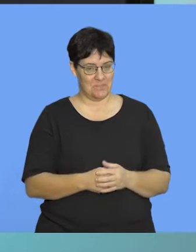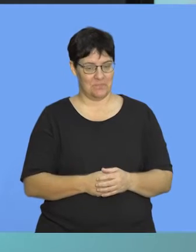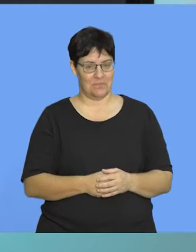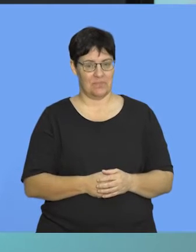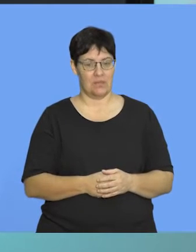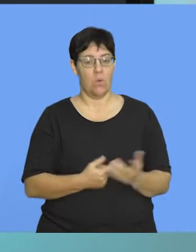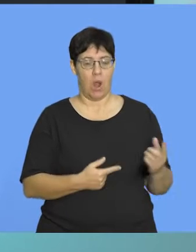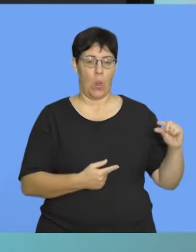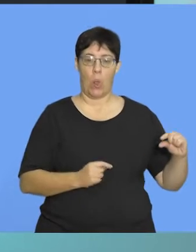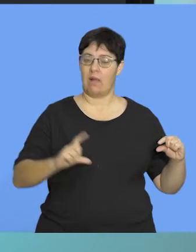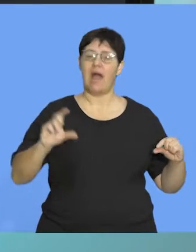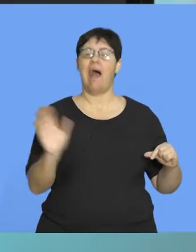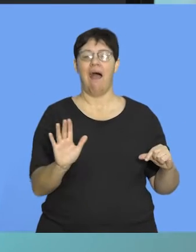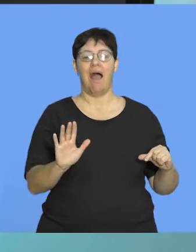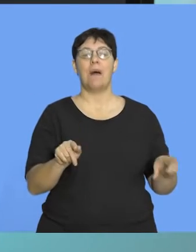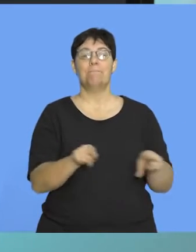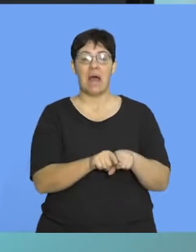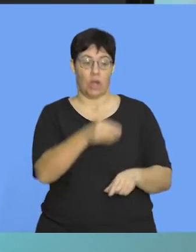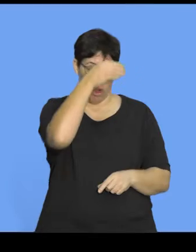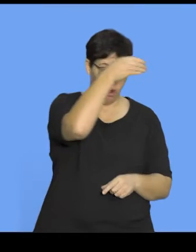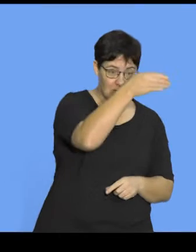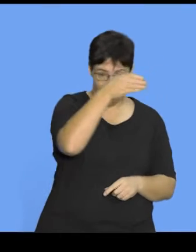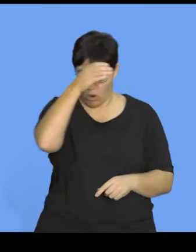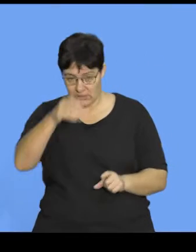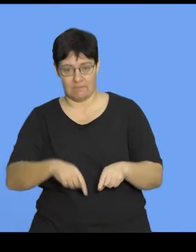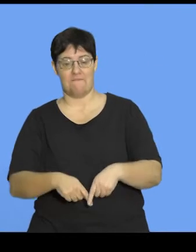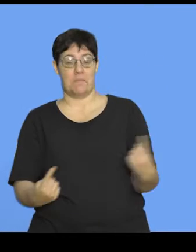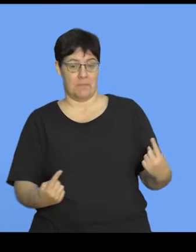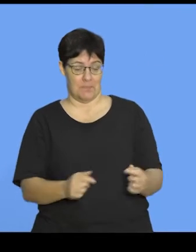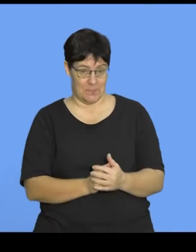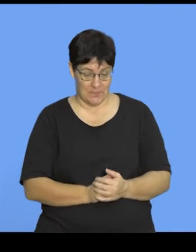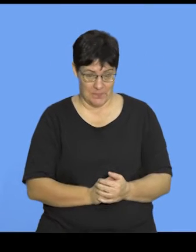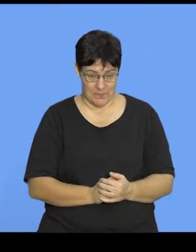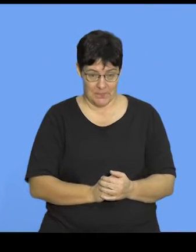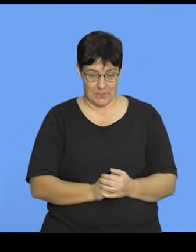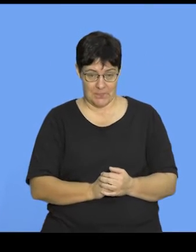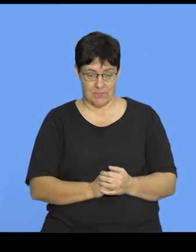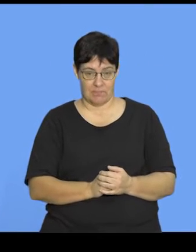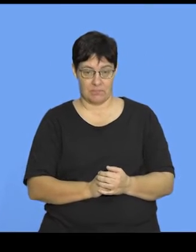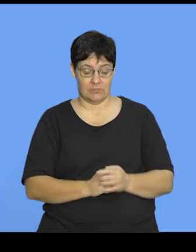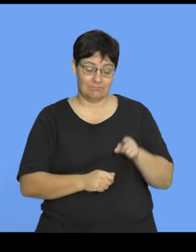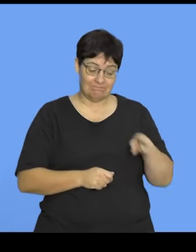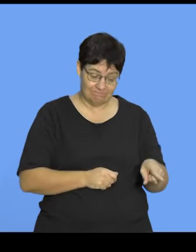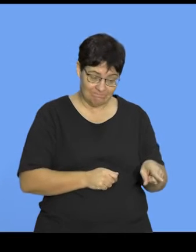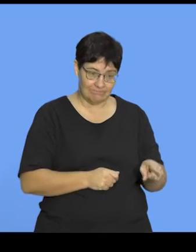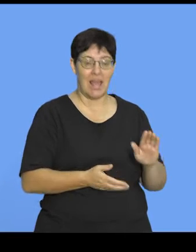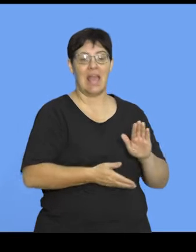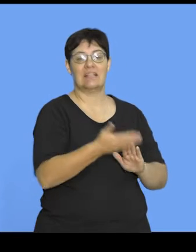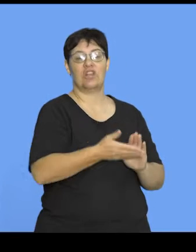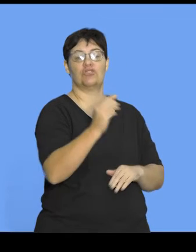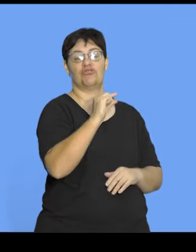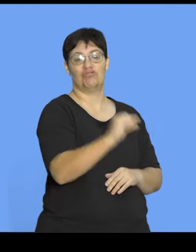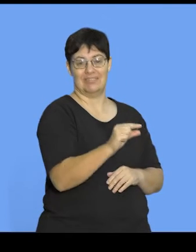and one's uppercase. They're different concepts. Let's look at those. When we look at acceleration